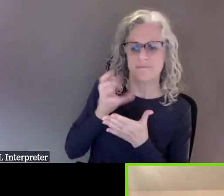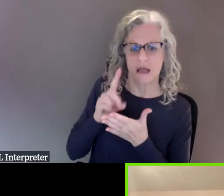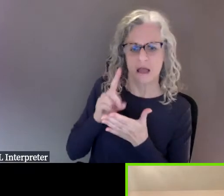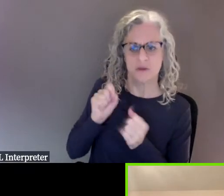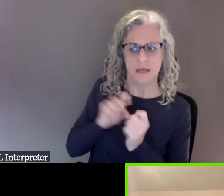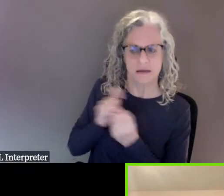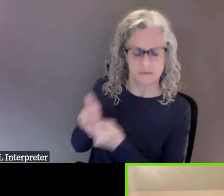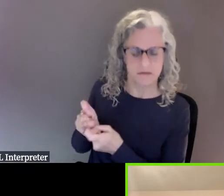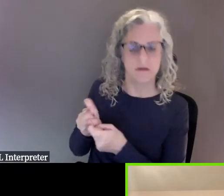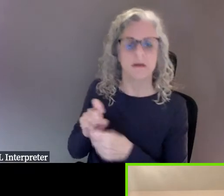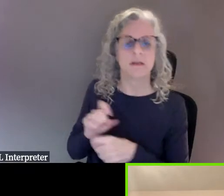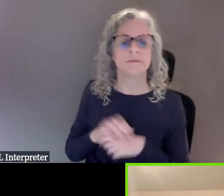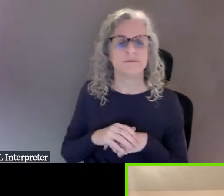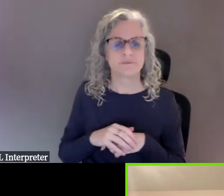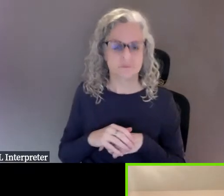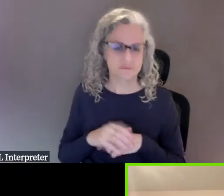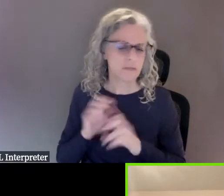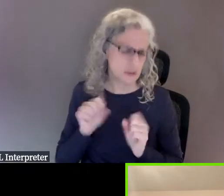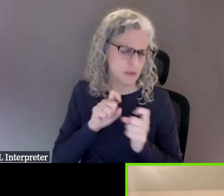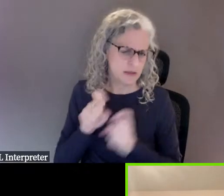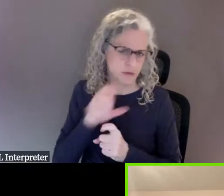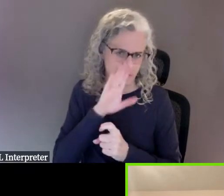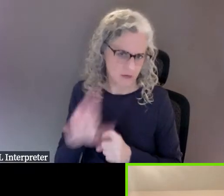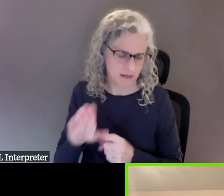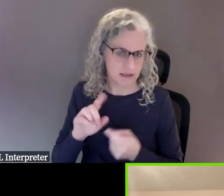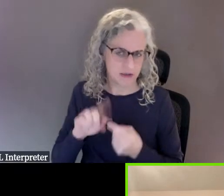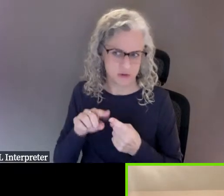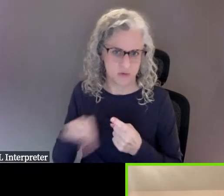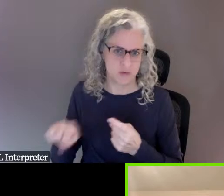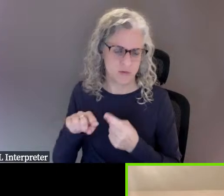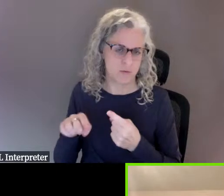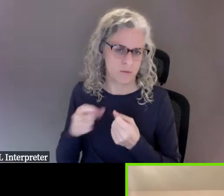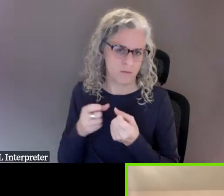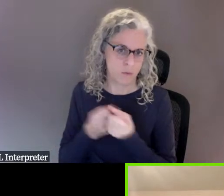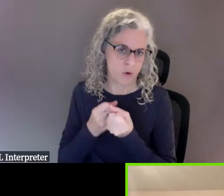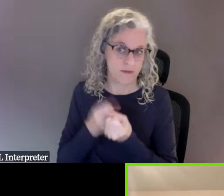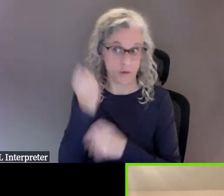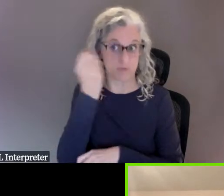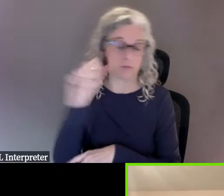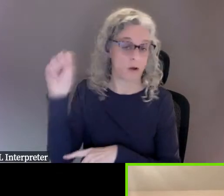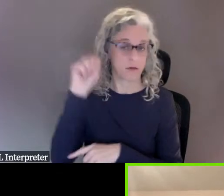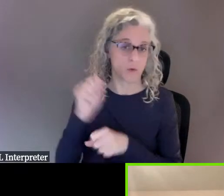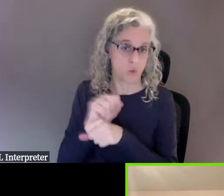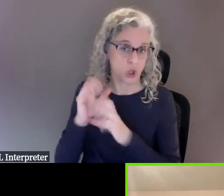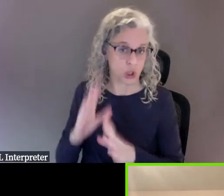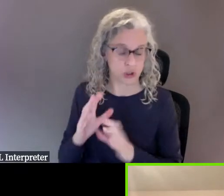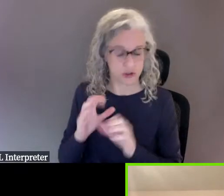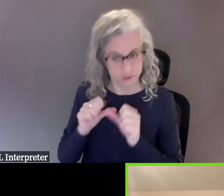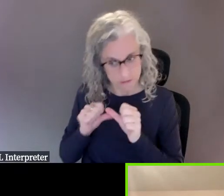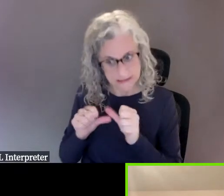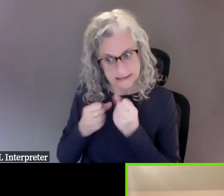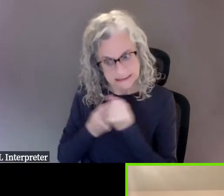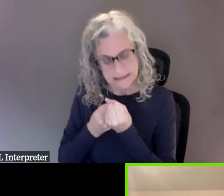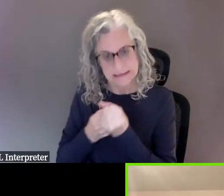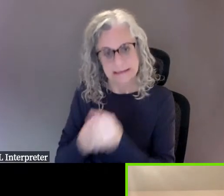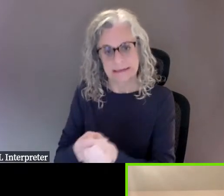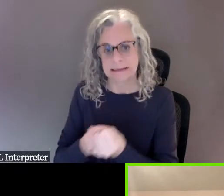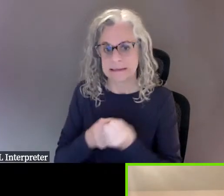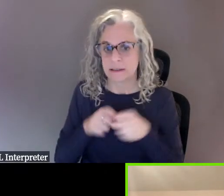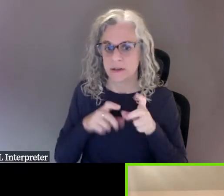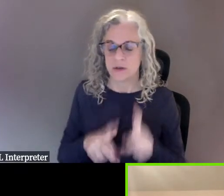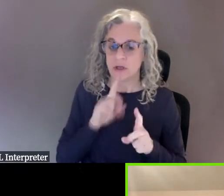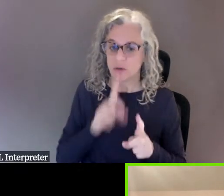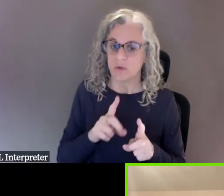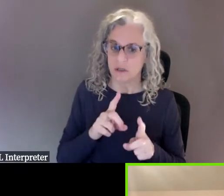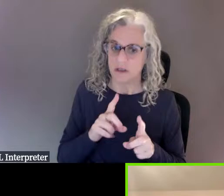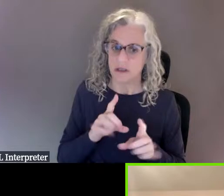Palestine, and you can donate directly to those rank and file workers so that you can help keep us going strong in the face of what has been a really unfortunate amount